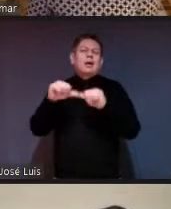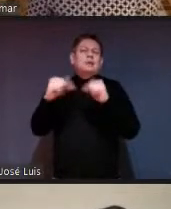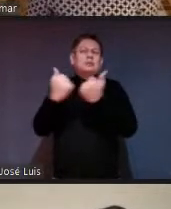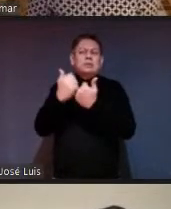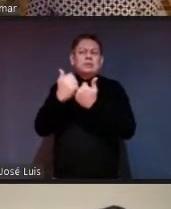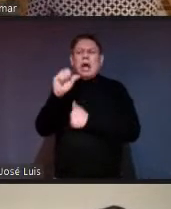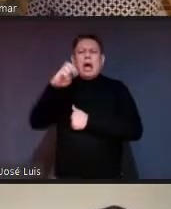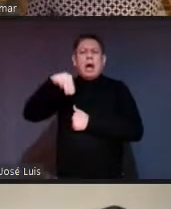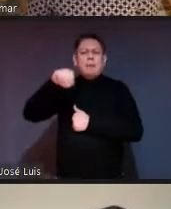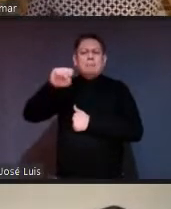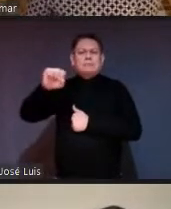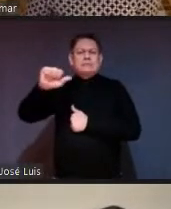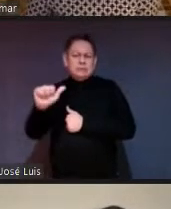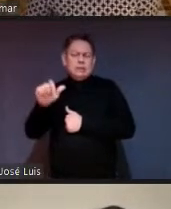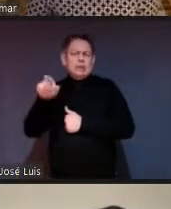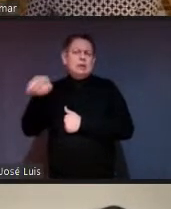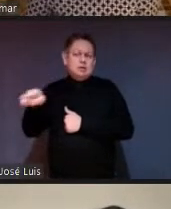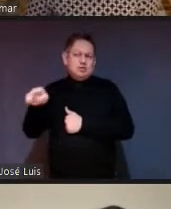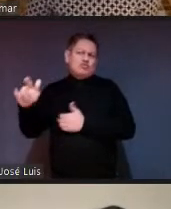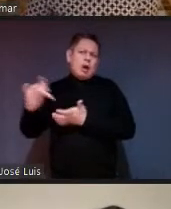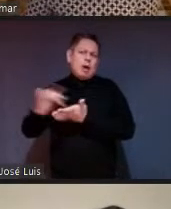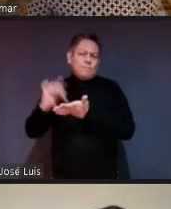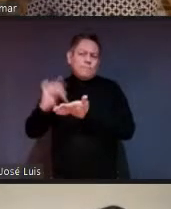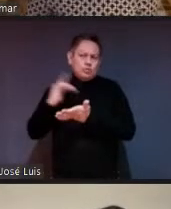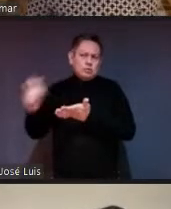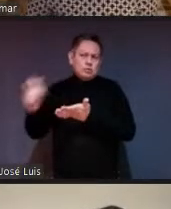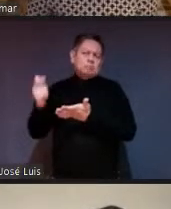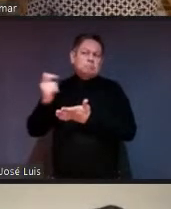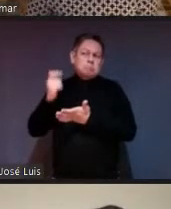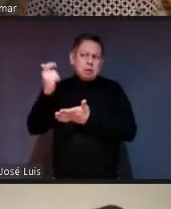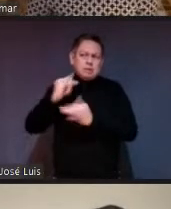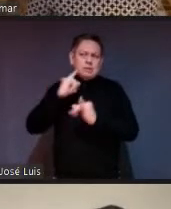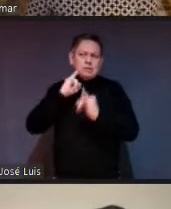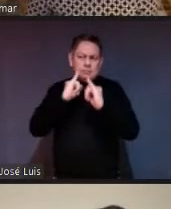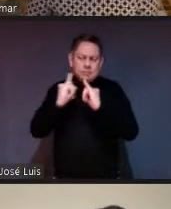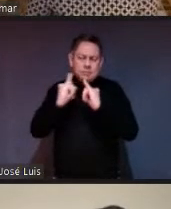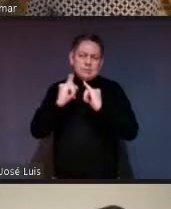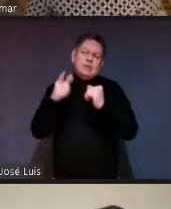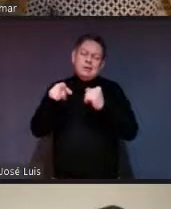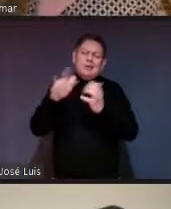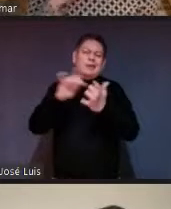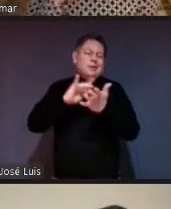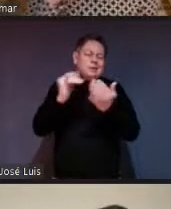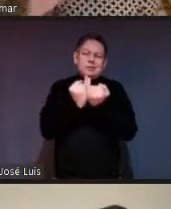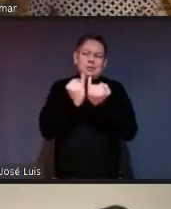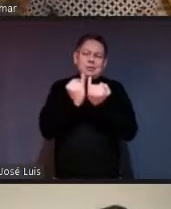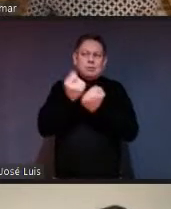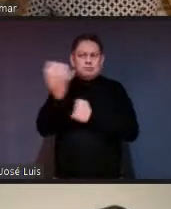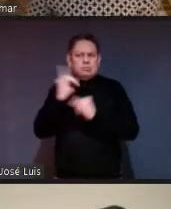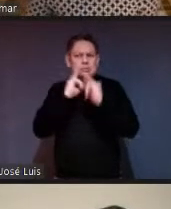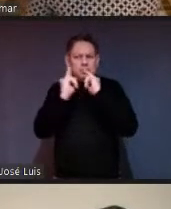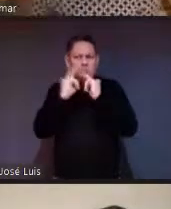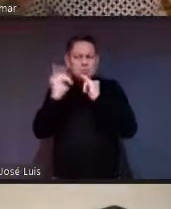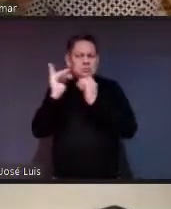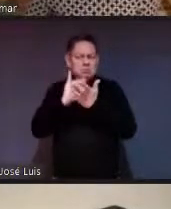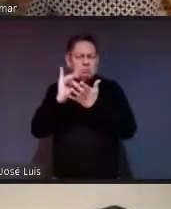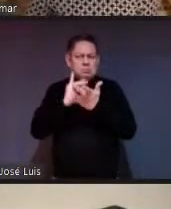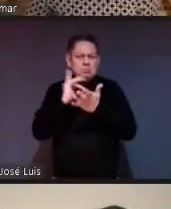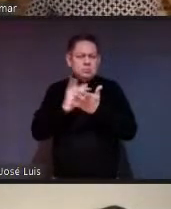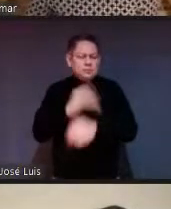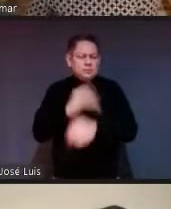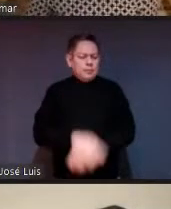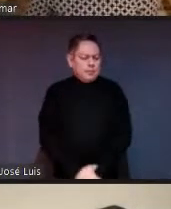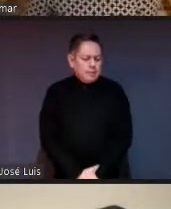the participation of AMSA, who is sponsoring the interpretation today, and thanks to our interpreters